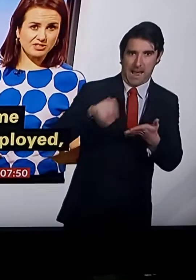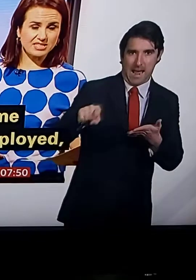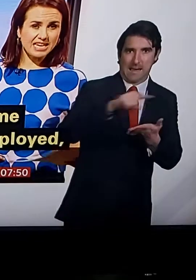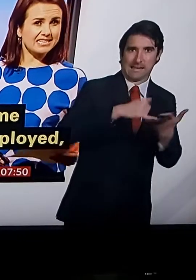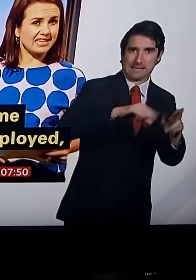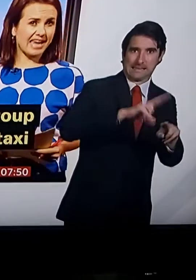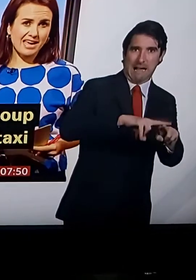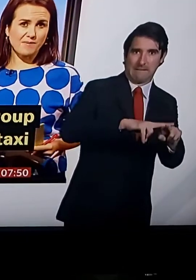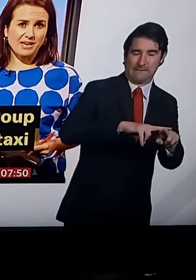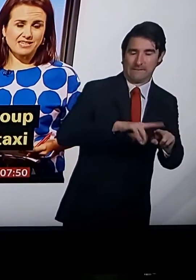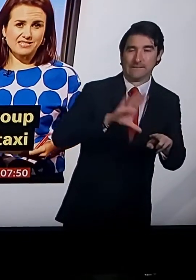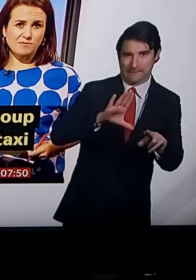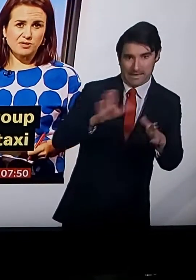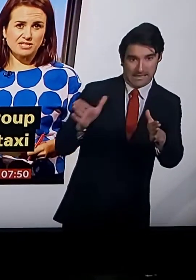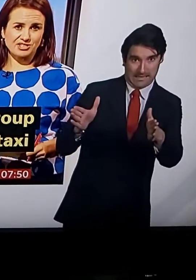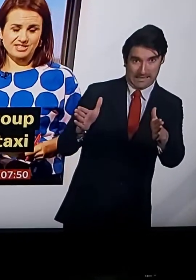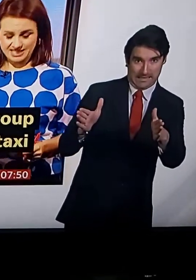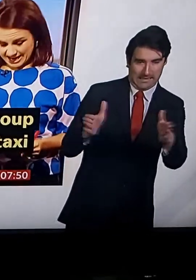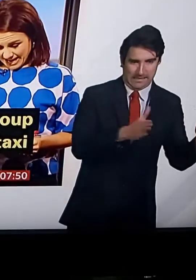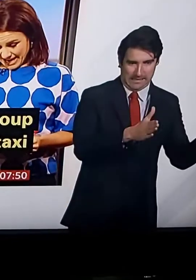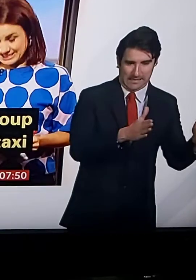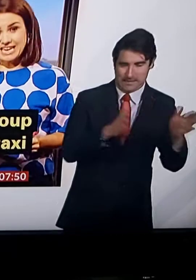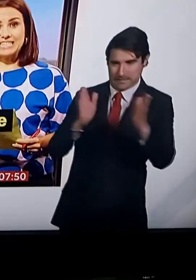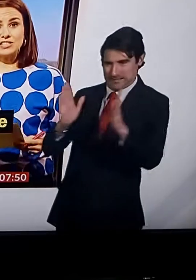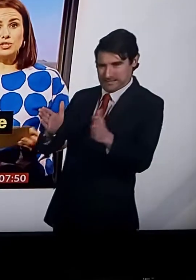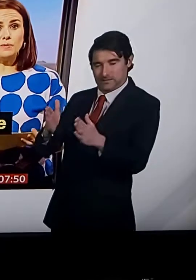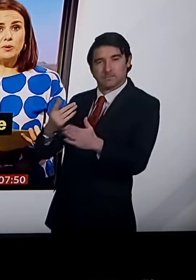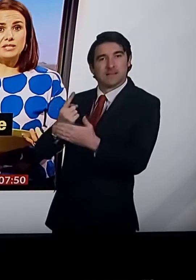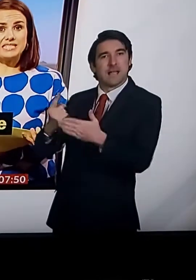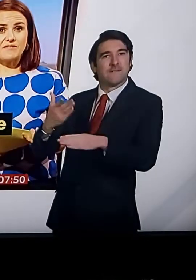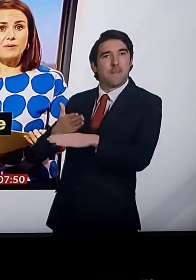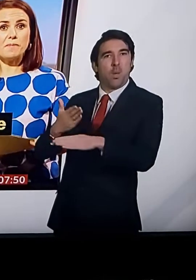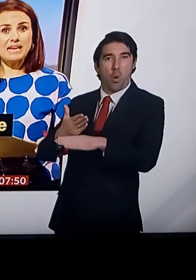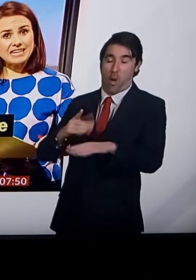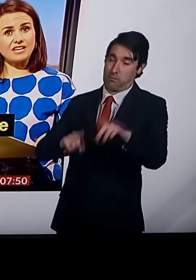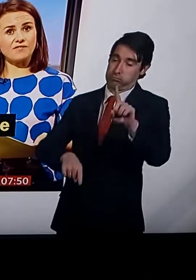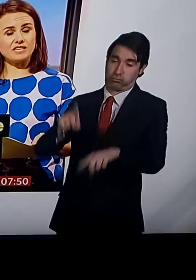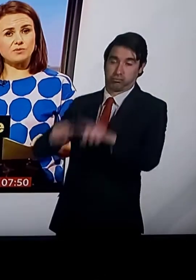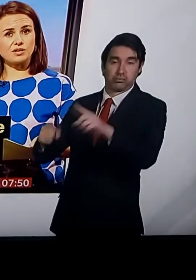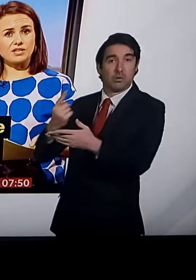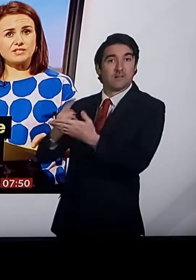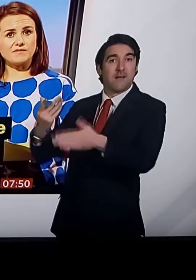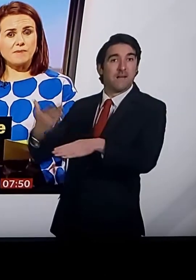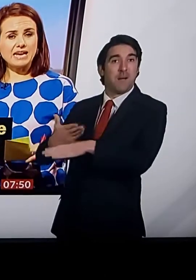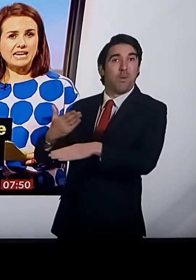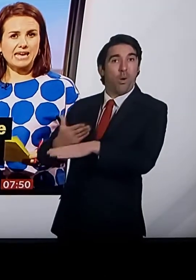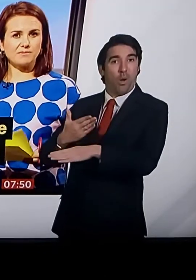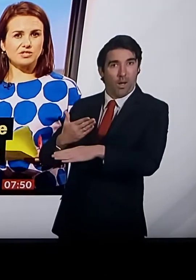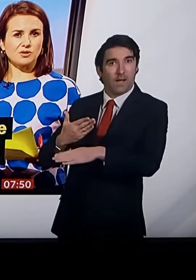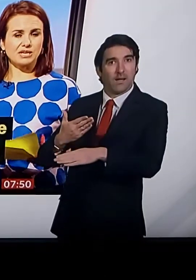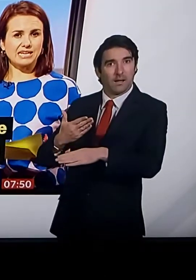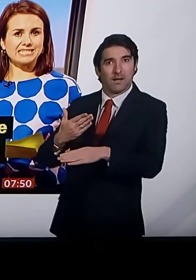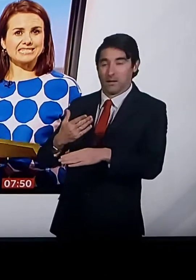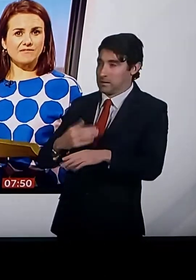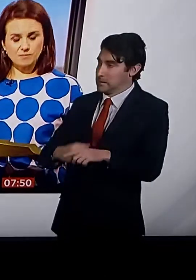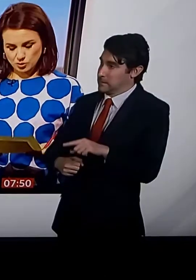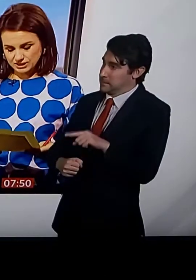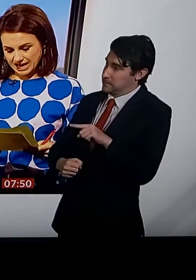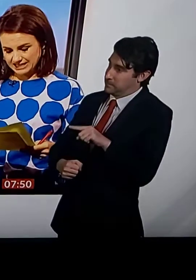and builders to cake makers and musicians. And to date, 2.7 million of these workers have made claims